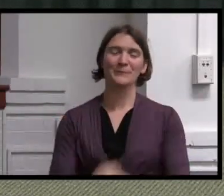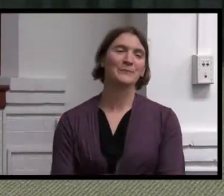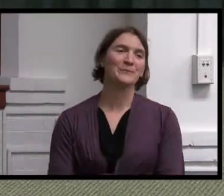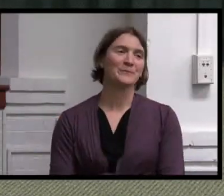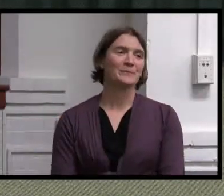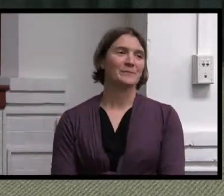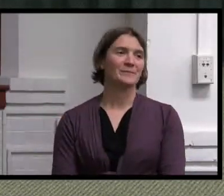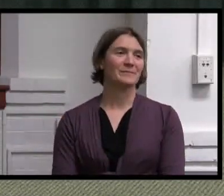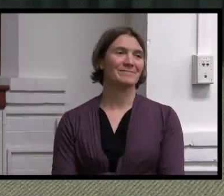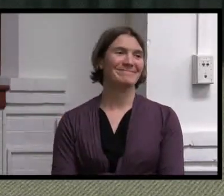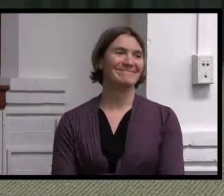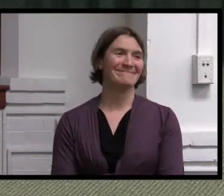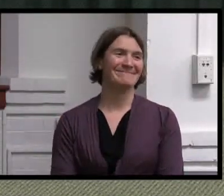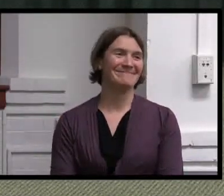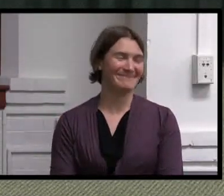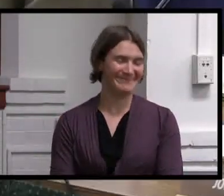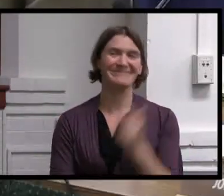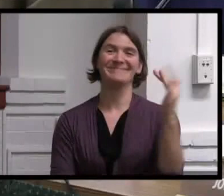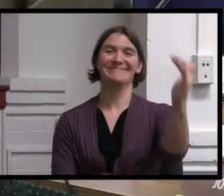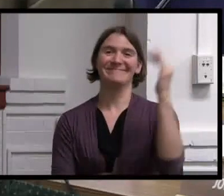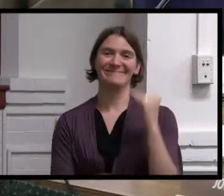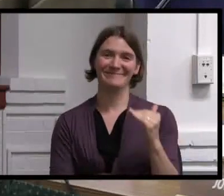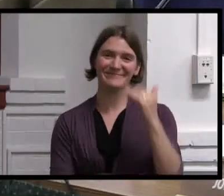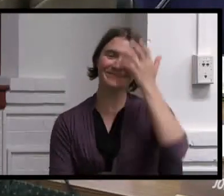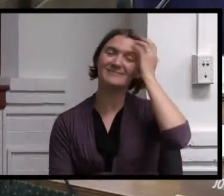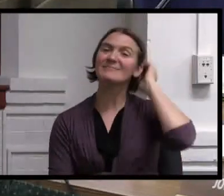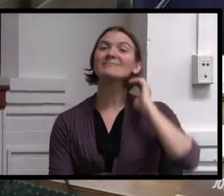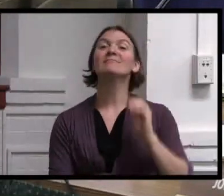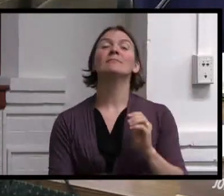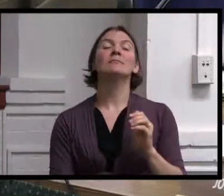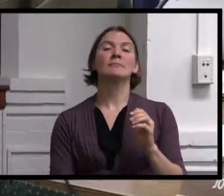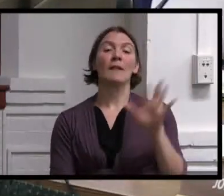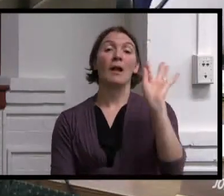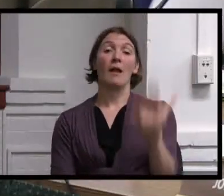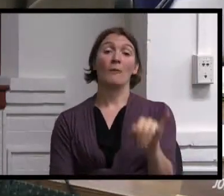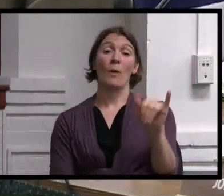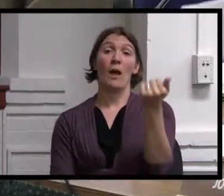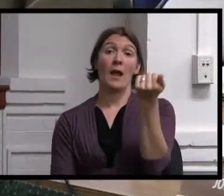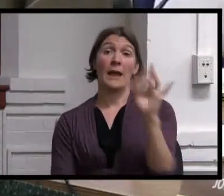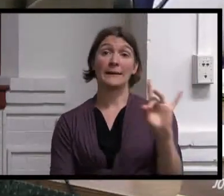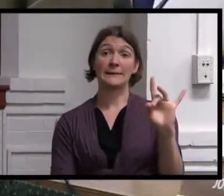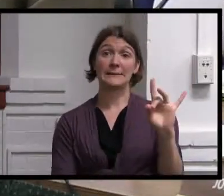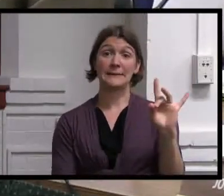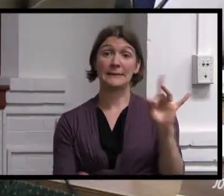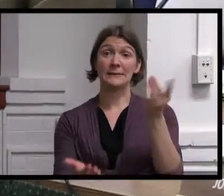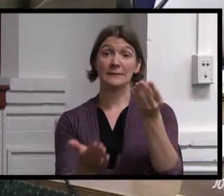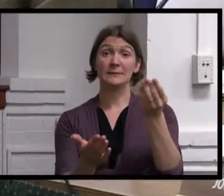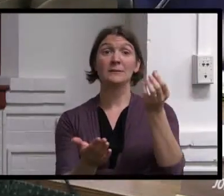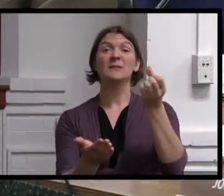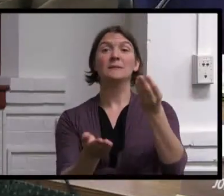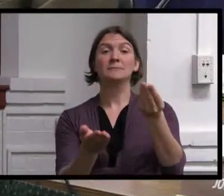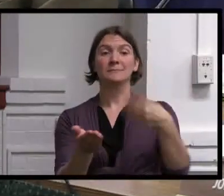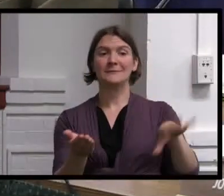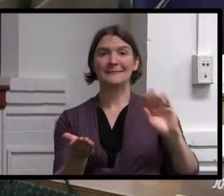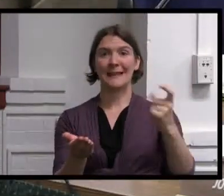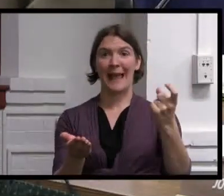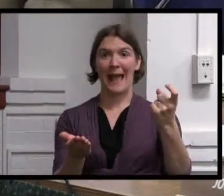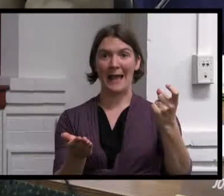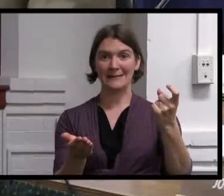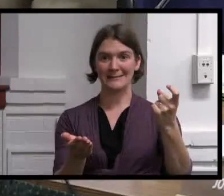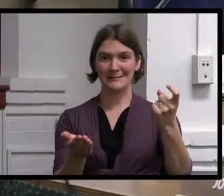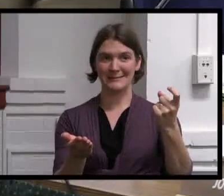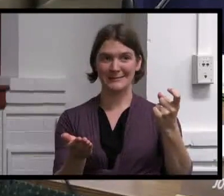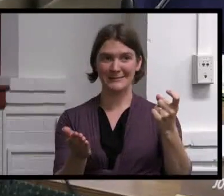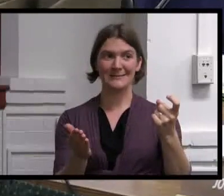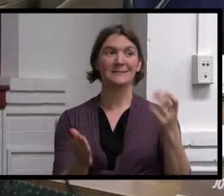4-0. Now we're going to move on to setting the FY18 property tax rate.